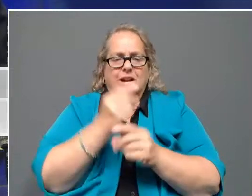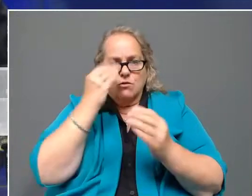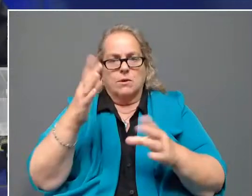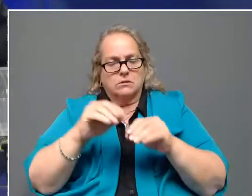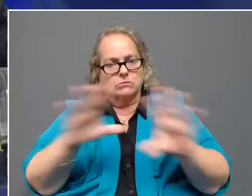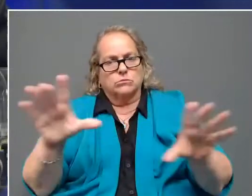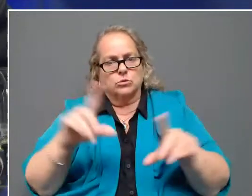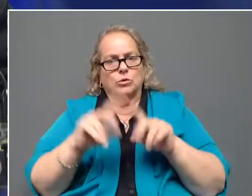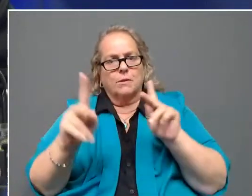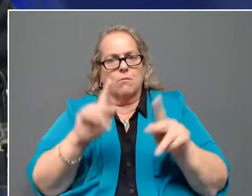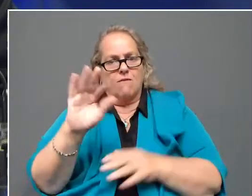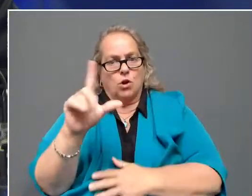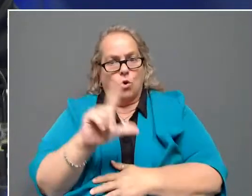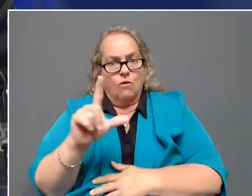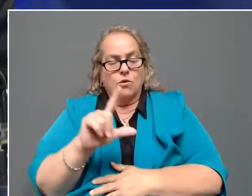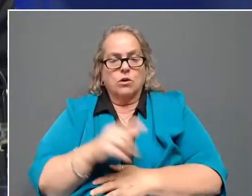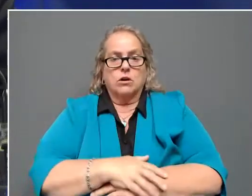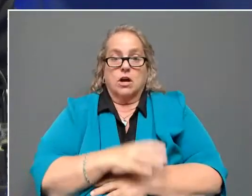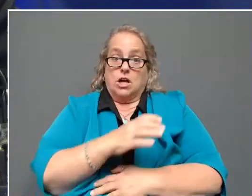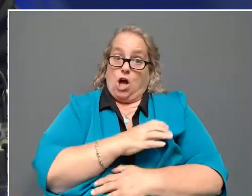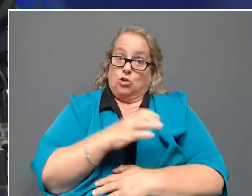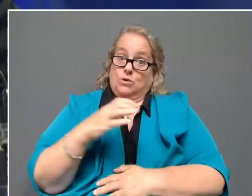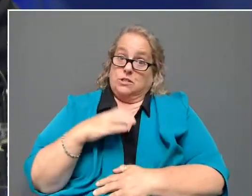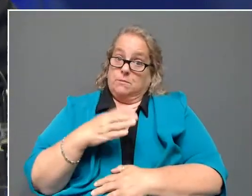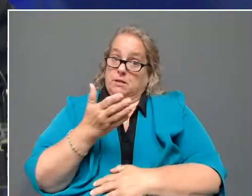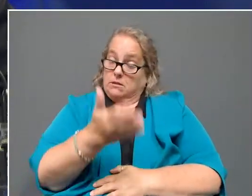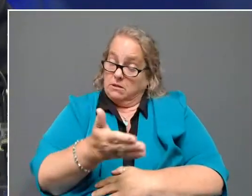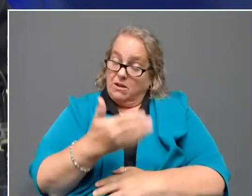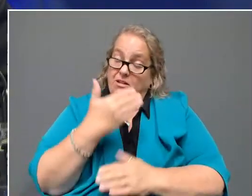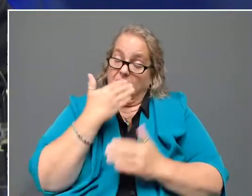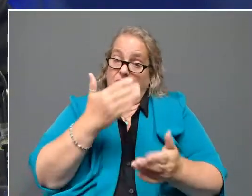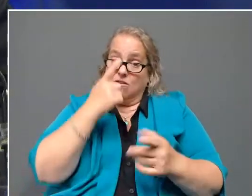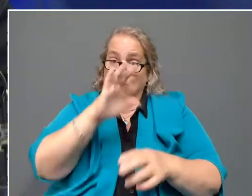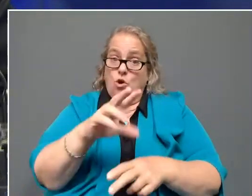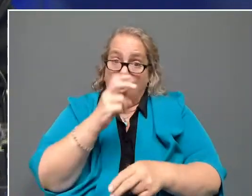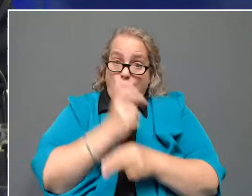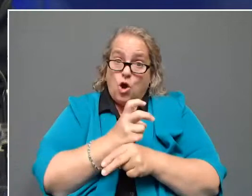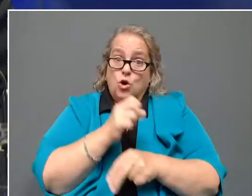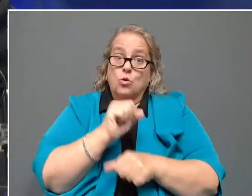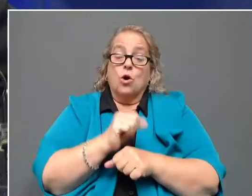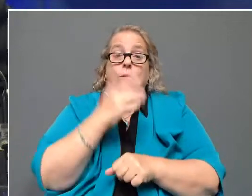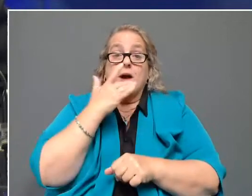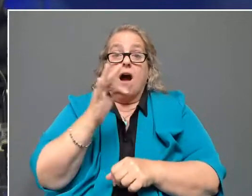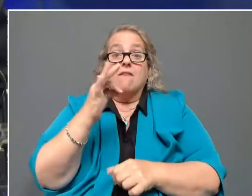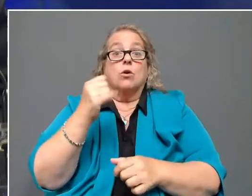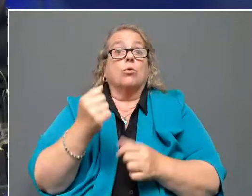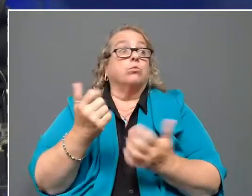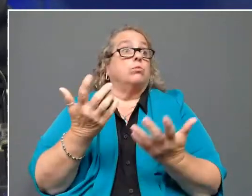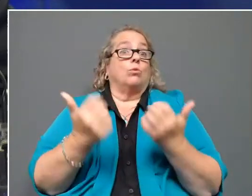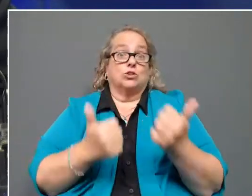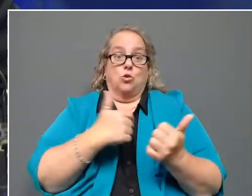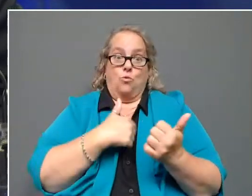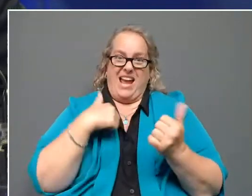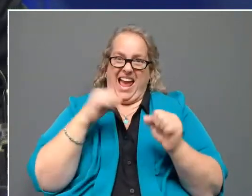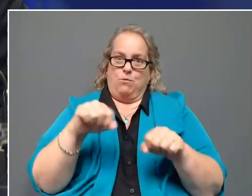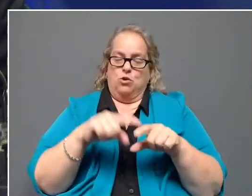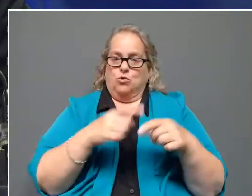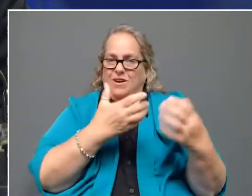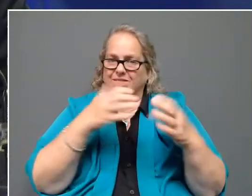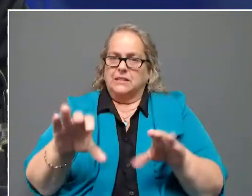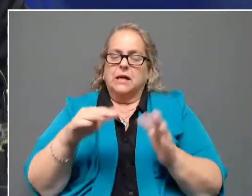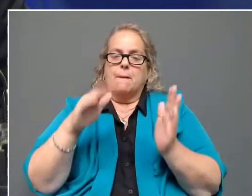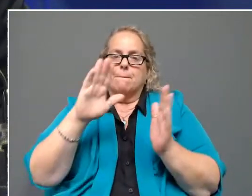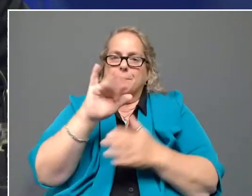Louisville. Congressman, thank you for your hard work, because of which we are investing billions of dollars in water and